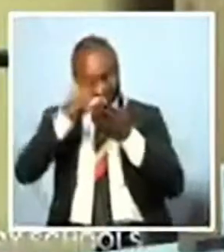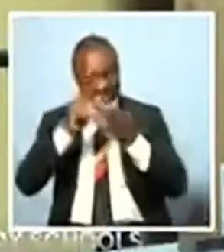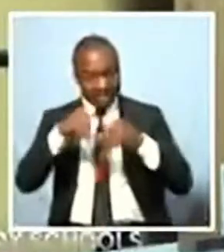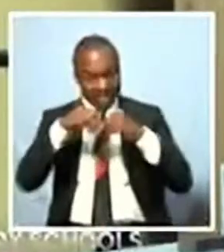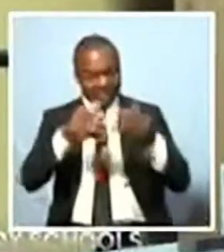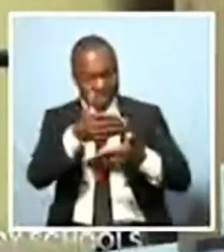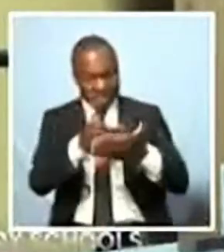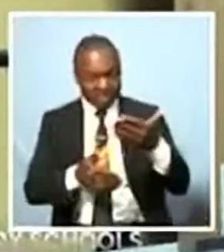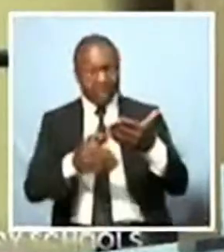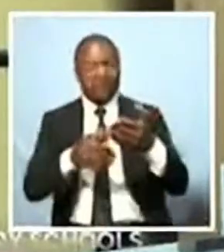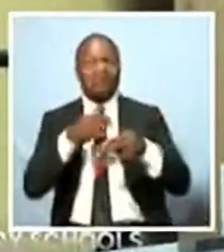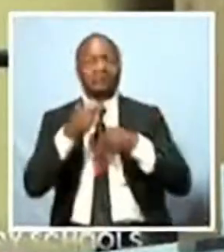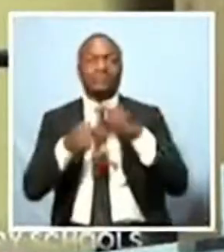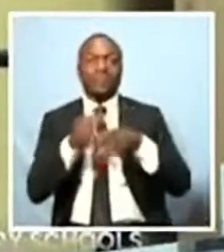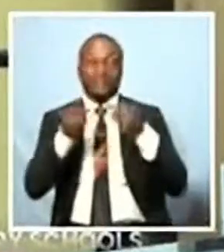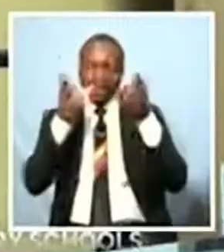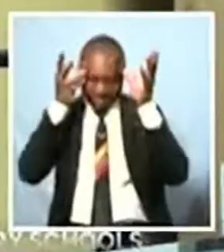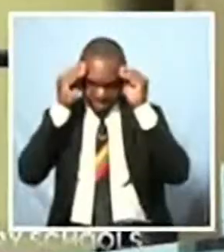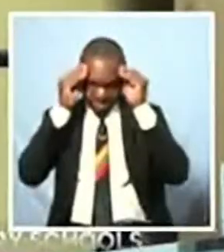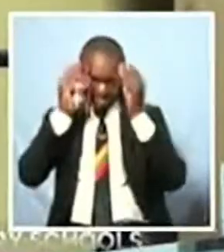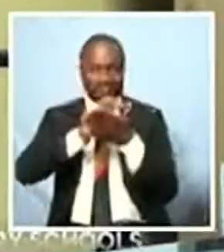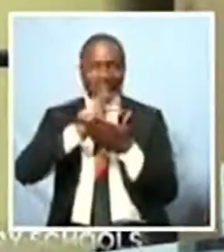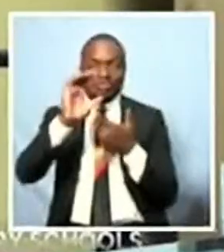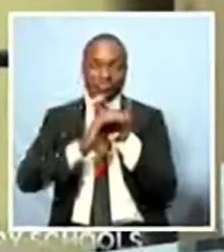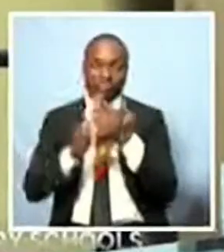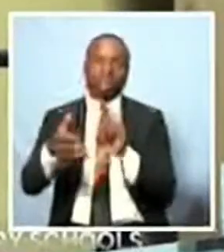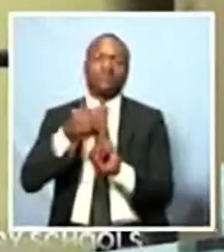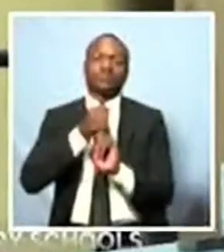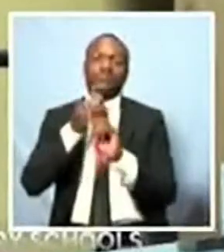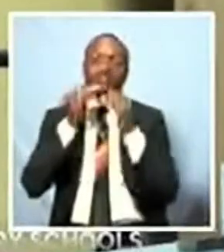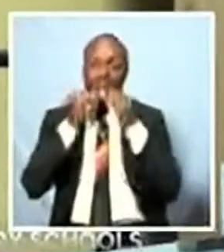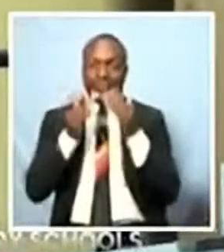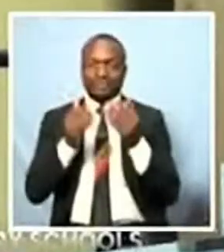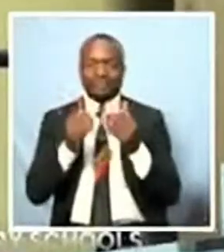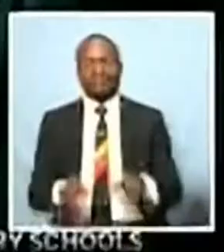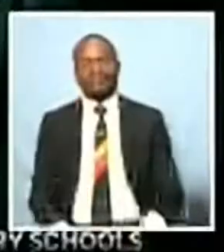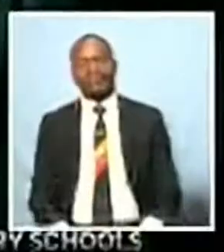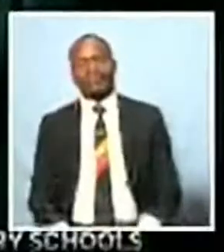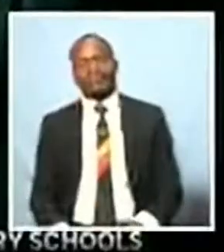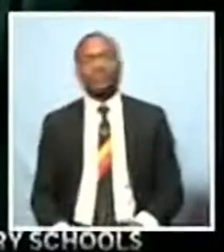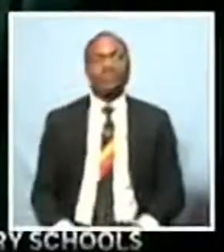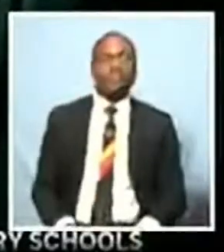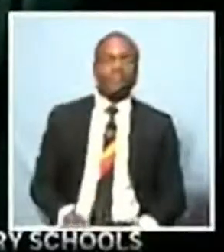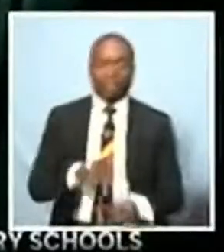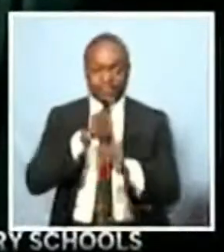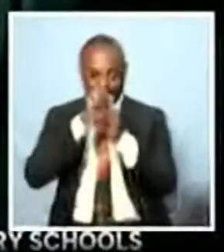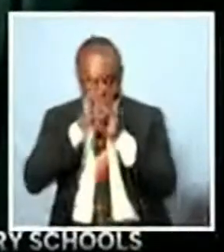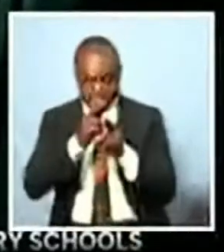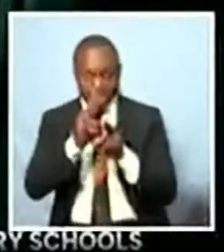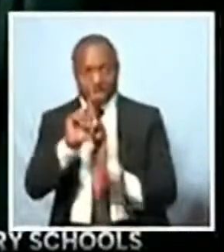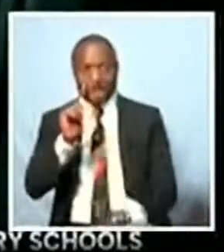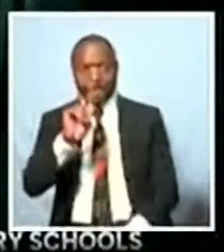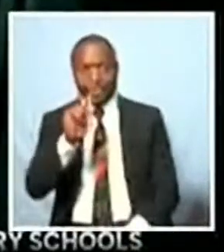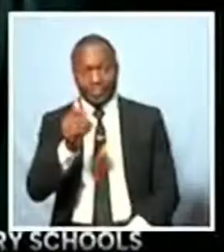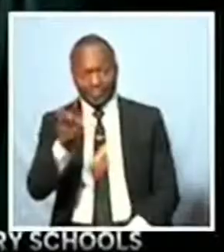assure you the competence-based curriculum is achievable. Thank you very much, Chair. Honorable Daka, you have a